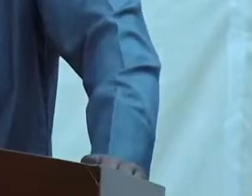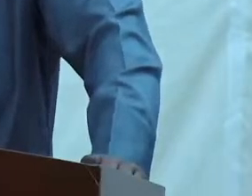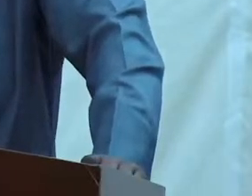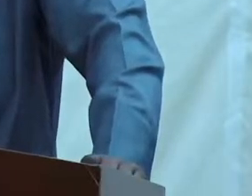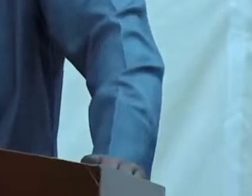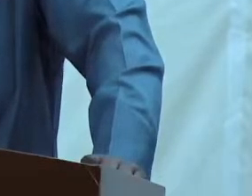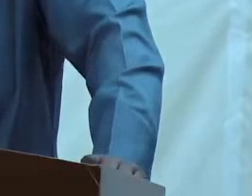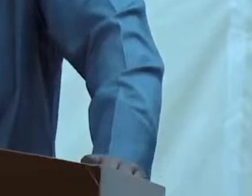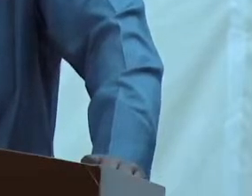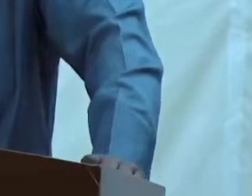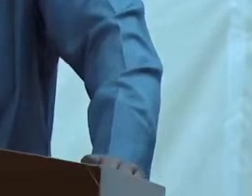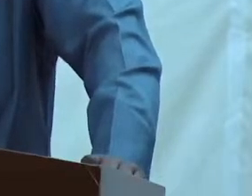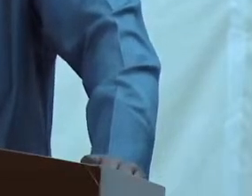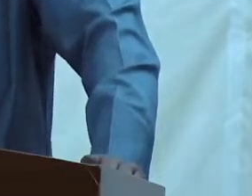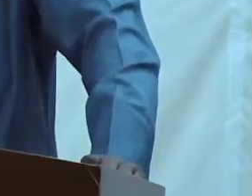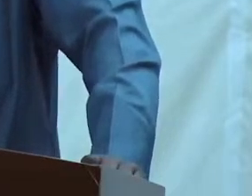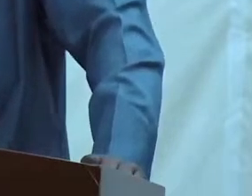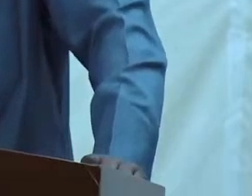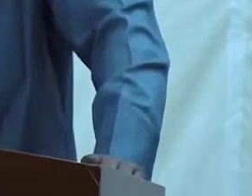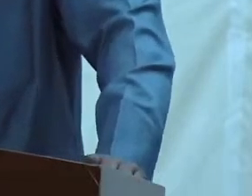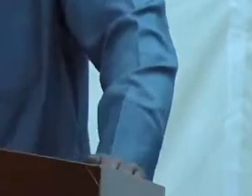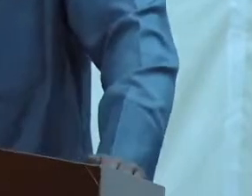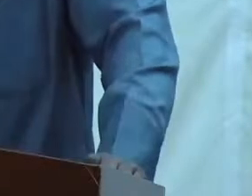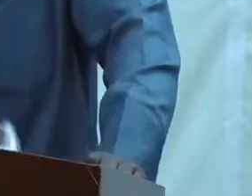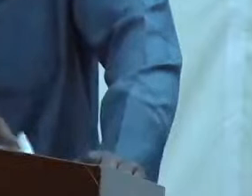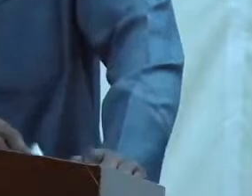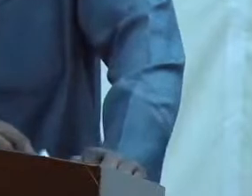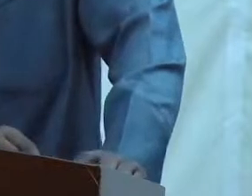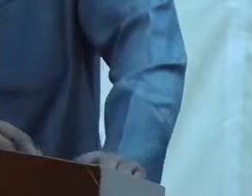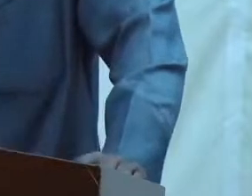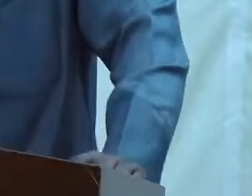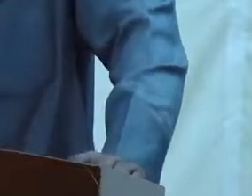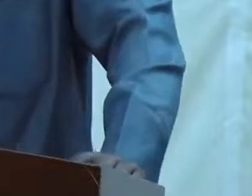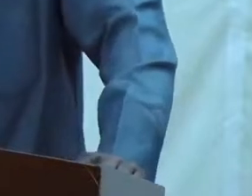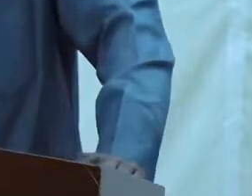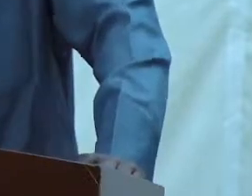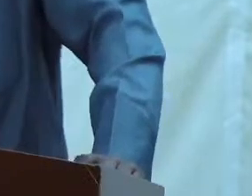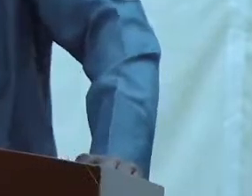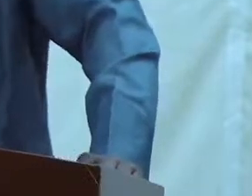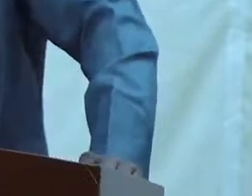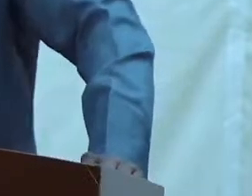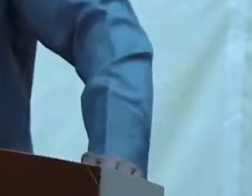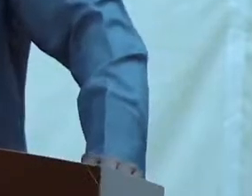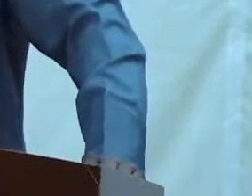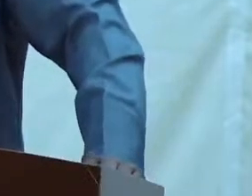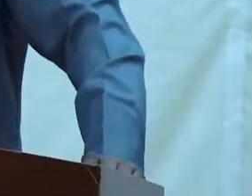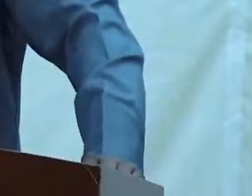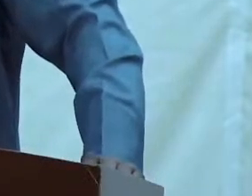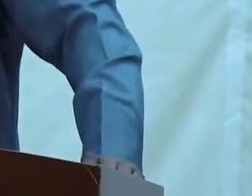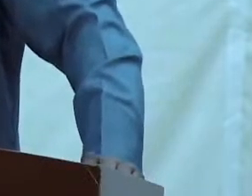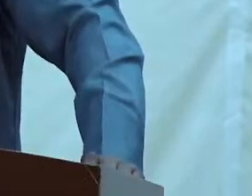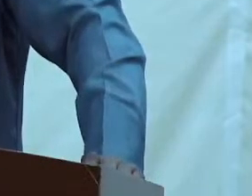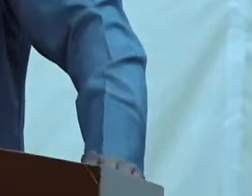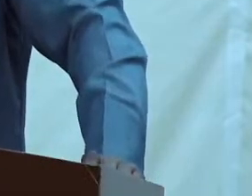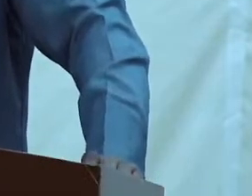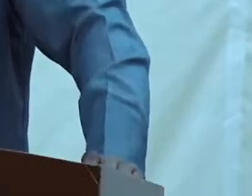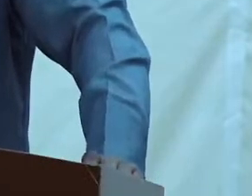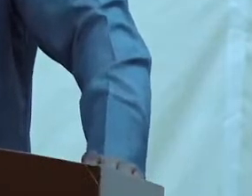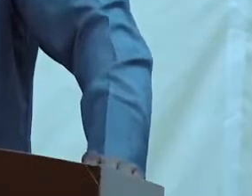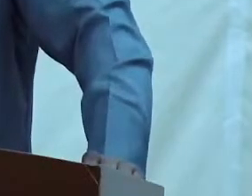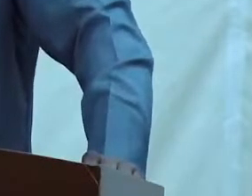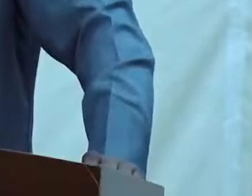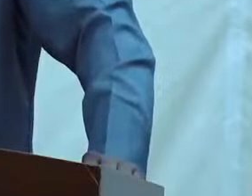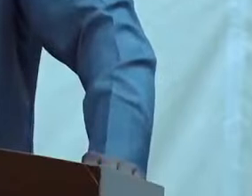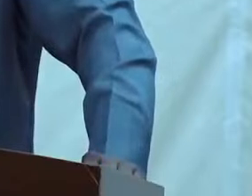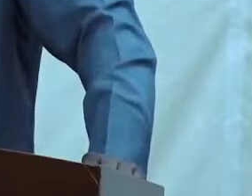African Democracy Solidarity Network, WADEMOS, a transnational democracy solidarity network